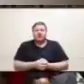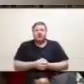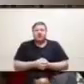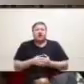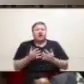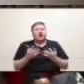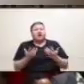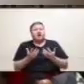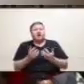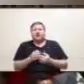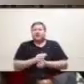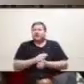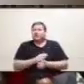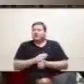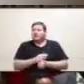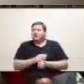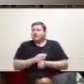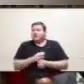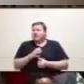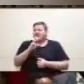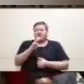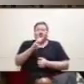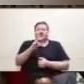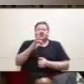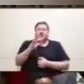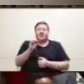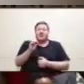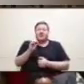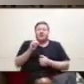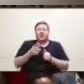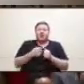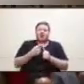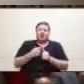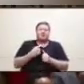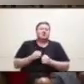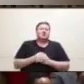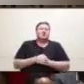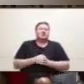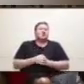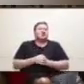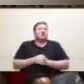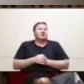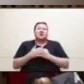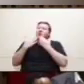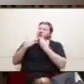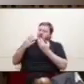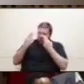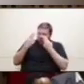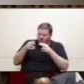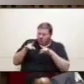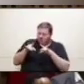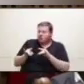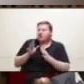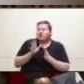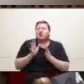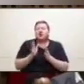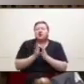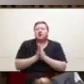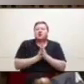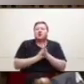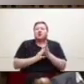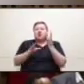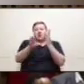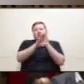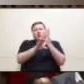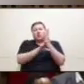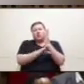That CFO answer that. That's the CFO. No, thanks, Honorable Chair. In terms of the constitution